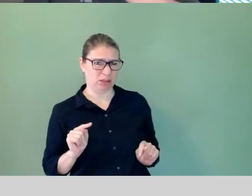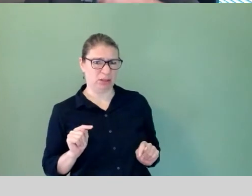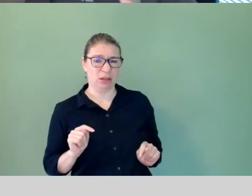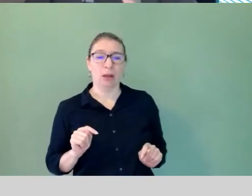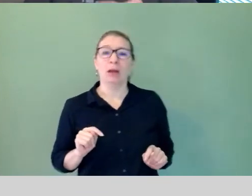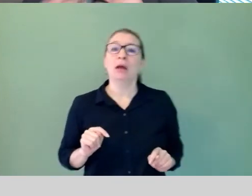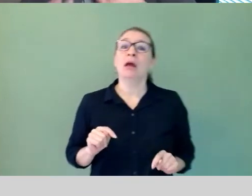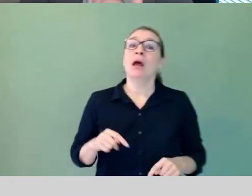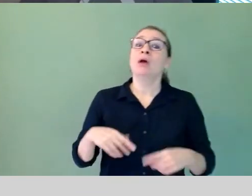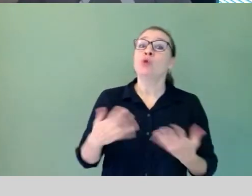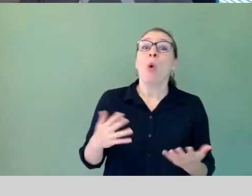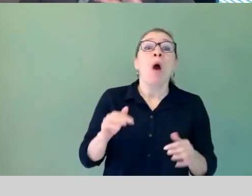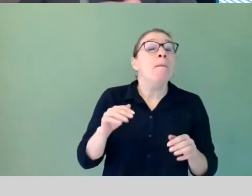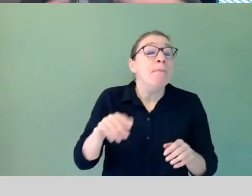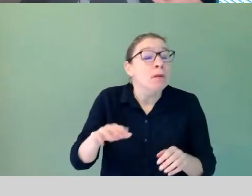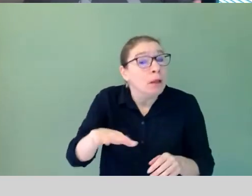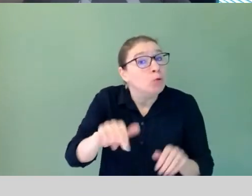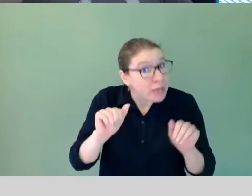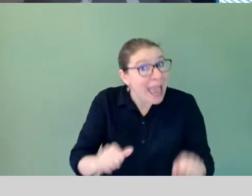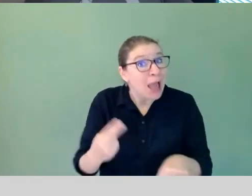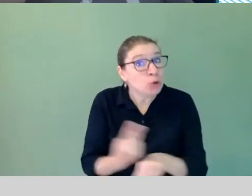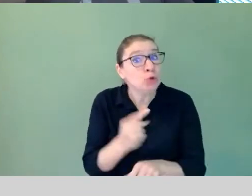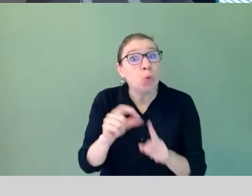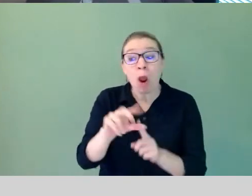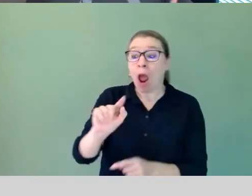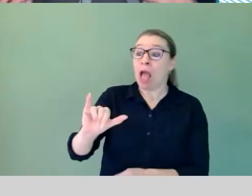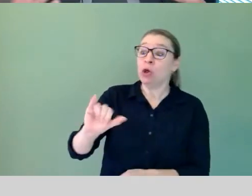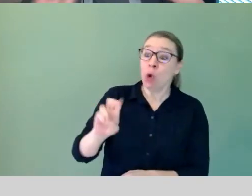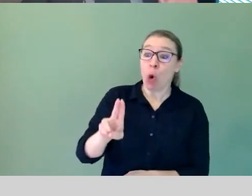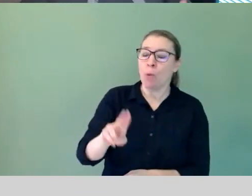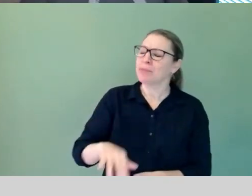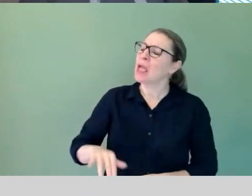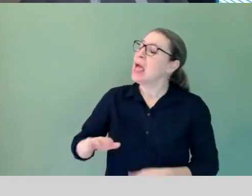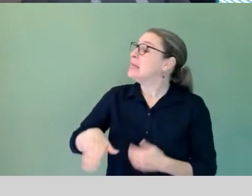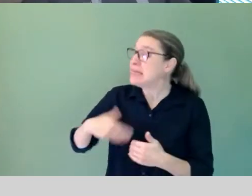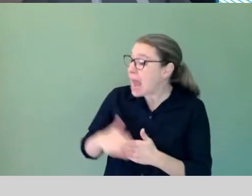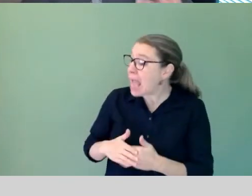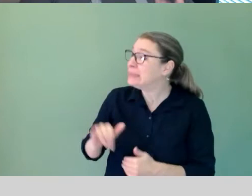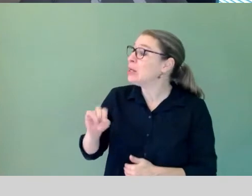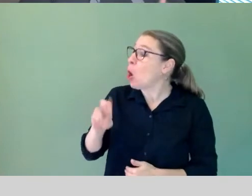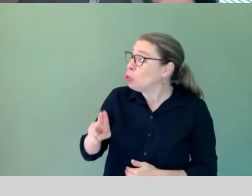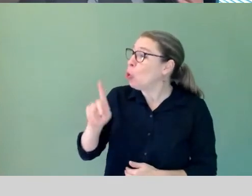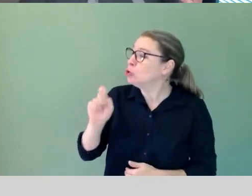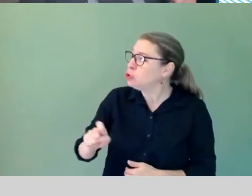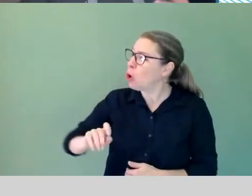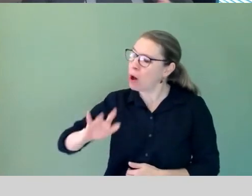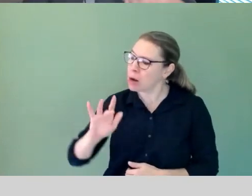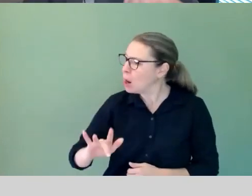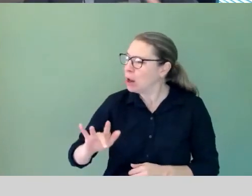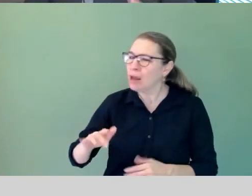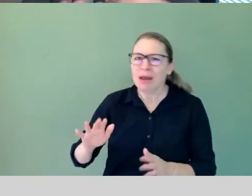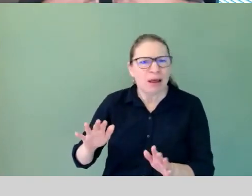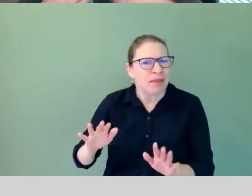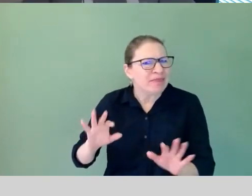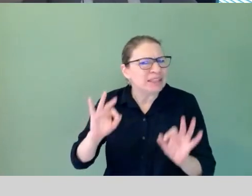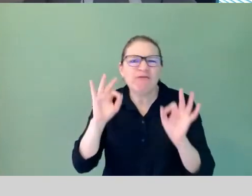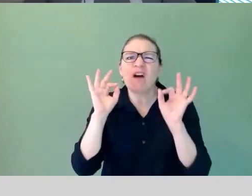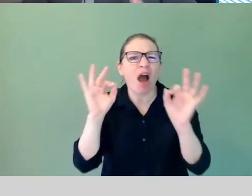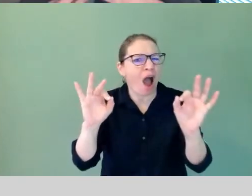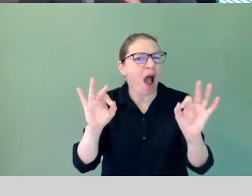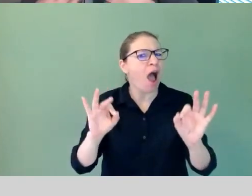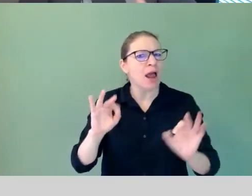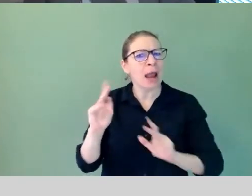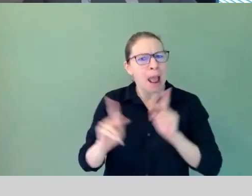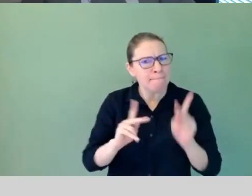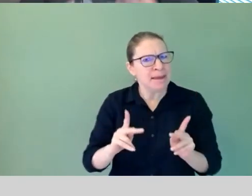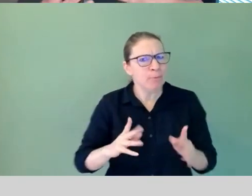as almost like a commanding statement. That's totally fine in documentation. The user is fine with this. In tutorials as well. The user is fine with being